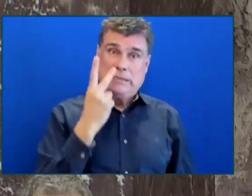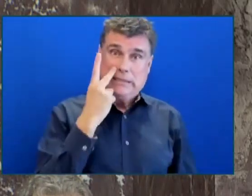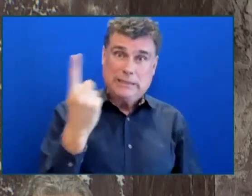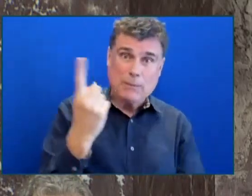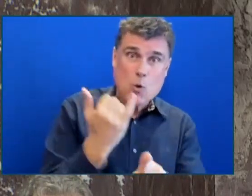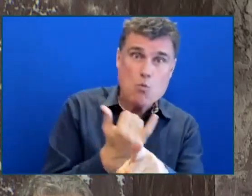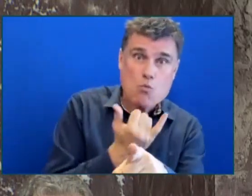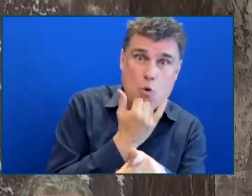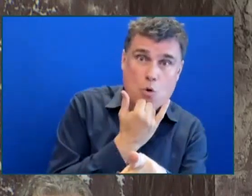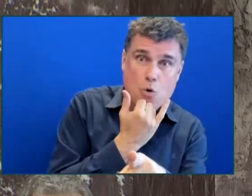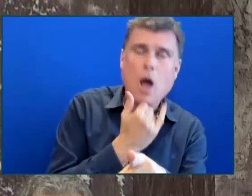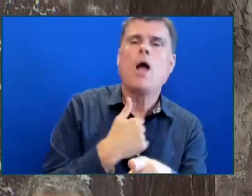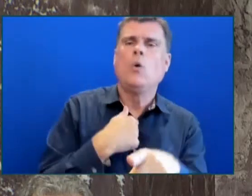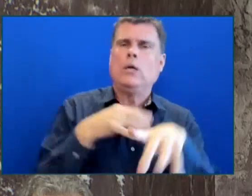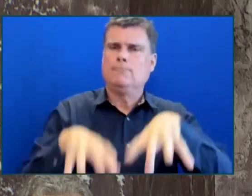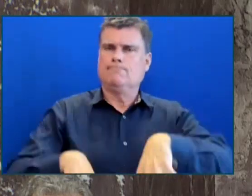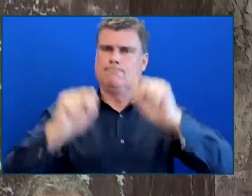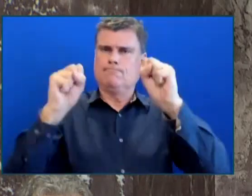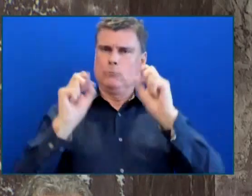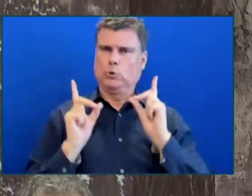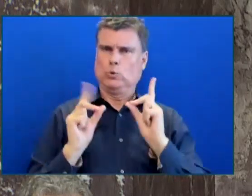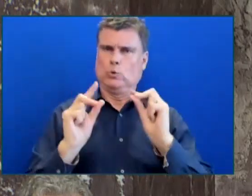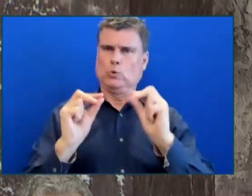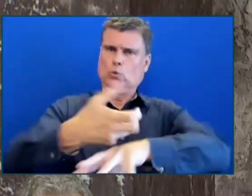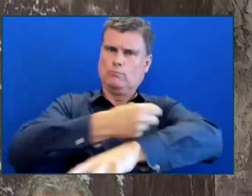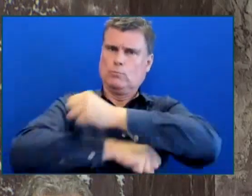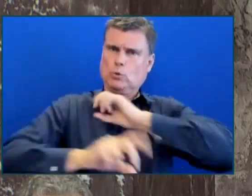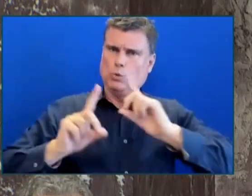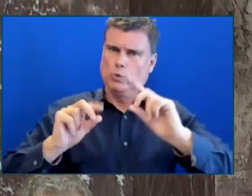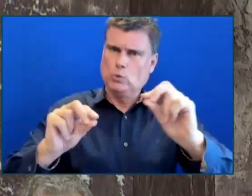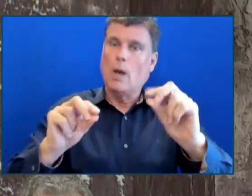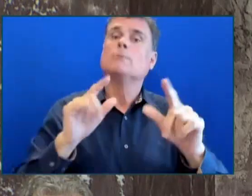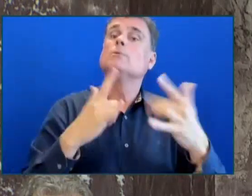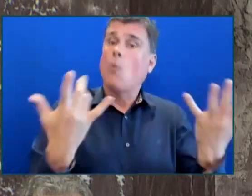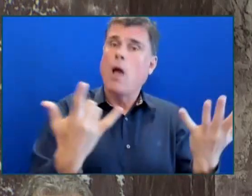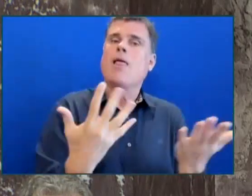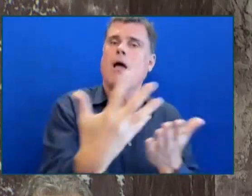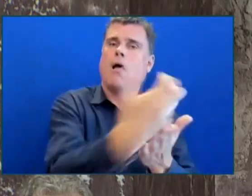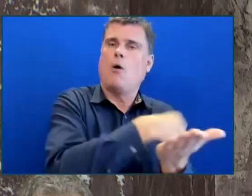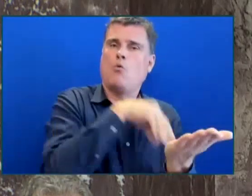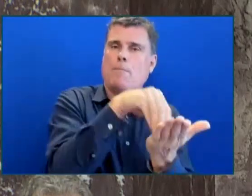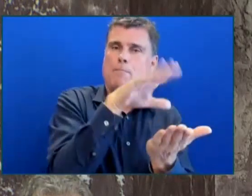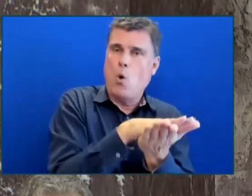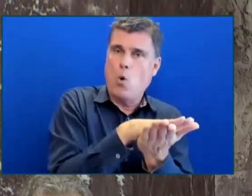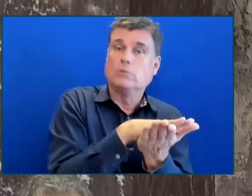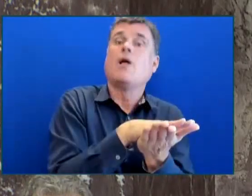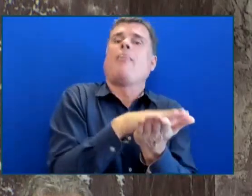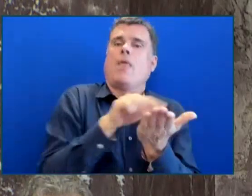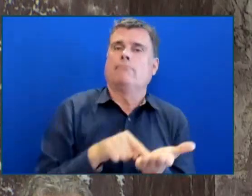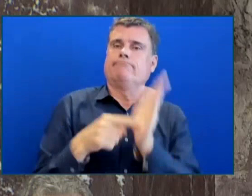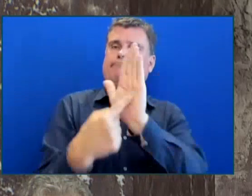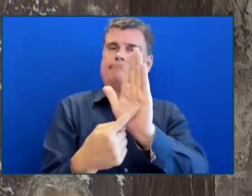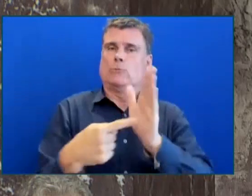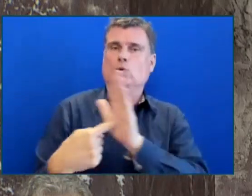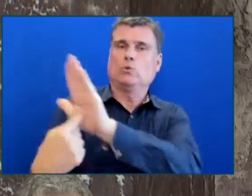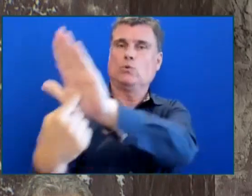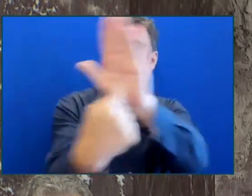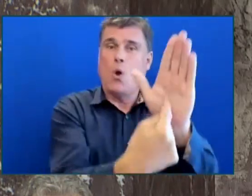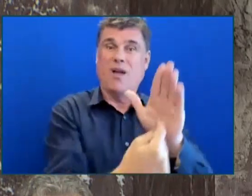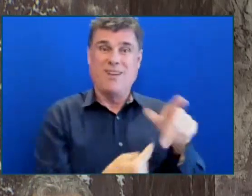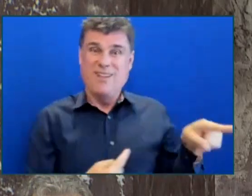available, to make it public. Now, the member laughs. Maybe he thinks the leader of the opposition thinks this is funny. This is not funny. This is a